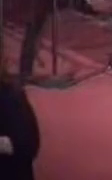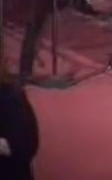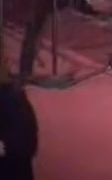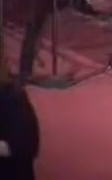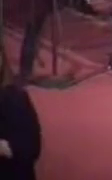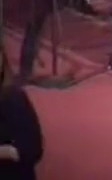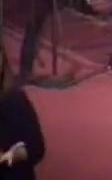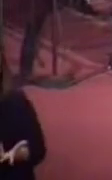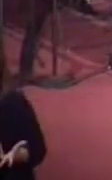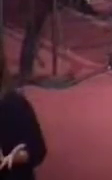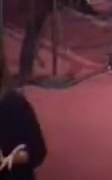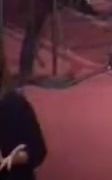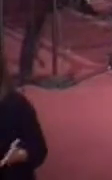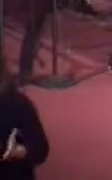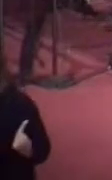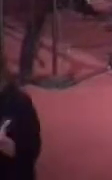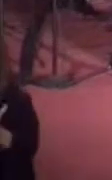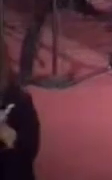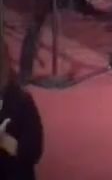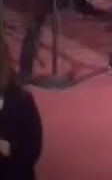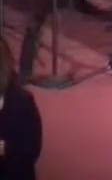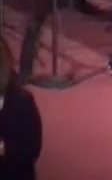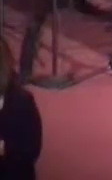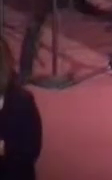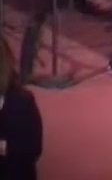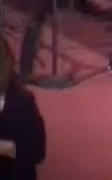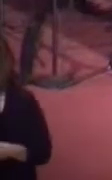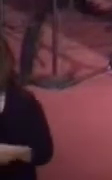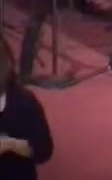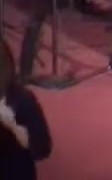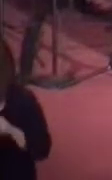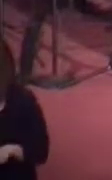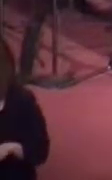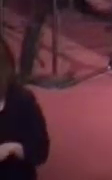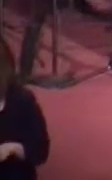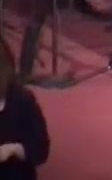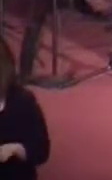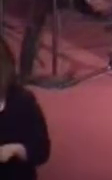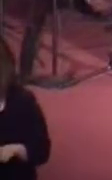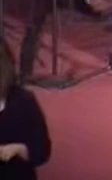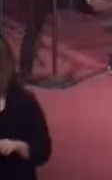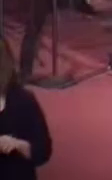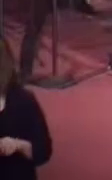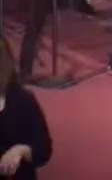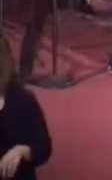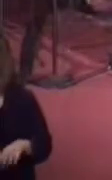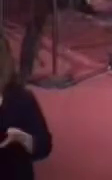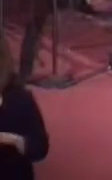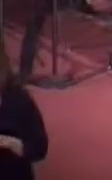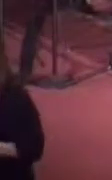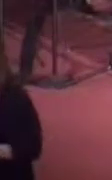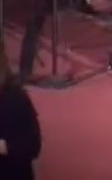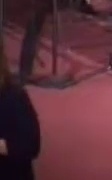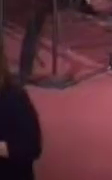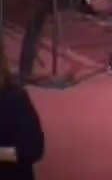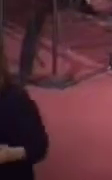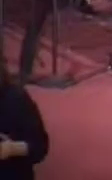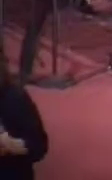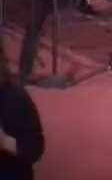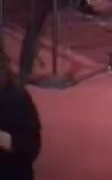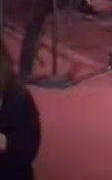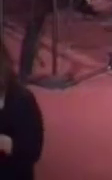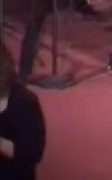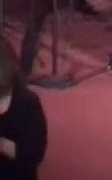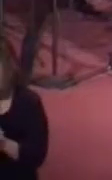attacked. I'd like to encourage you this morning that you too can be right where God wants you to be. And even though you might feel attacked with